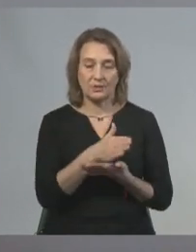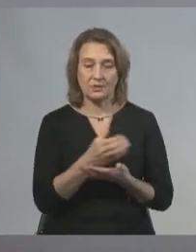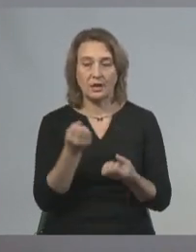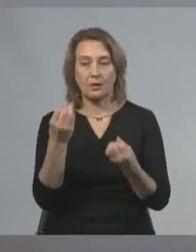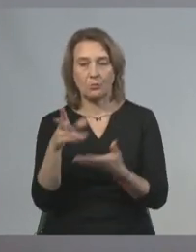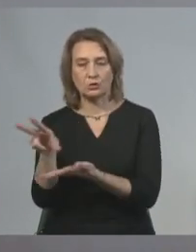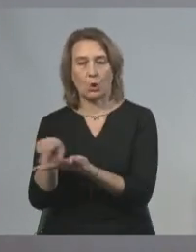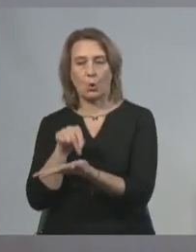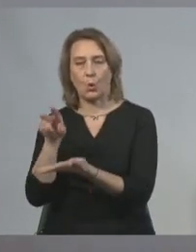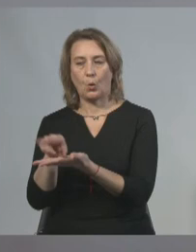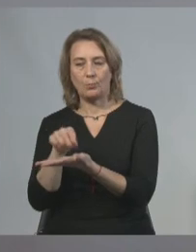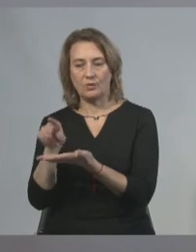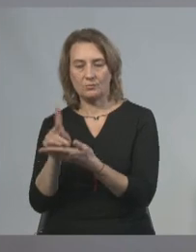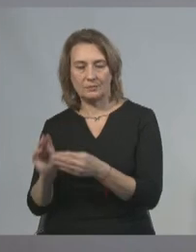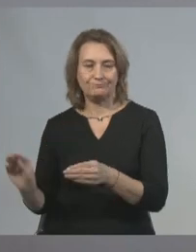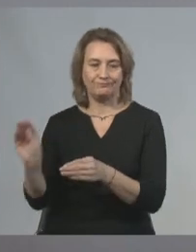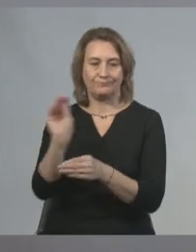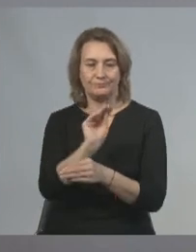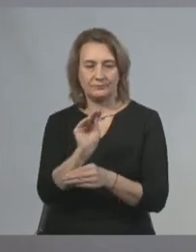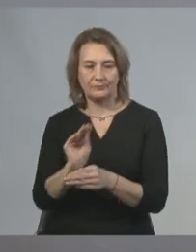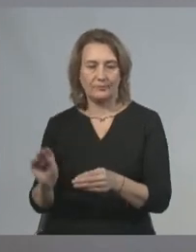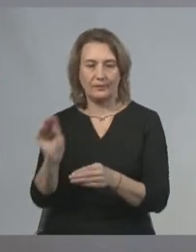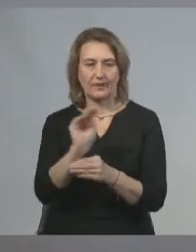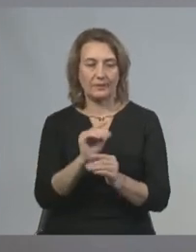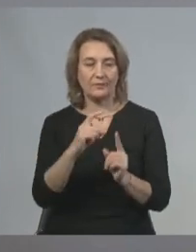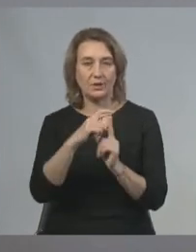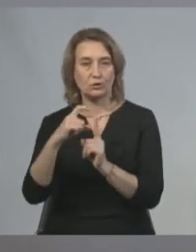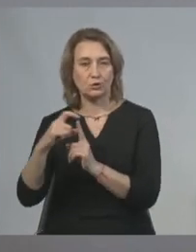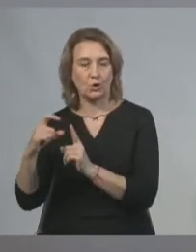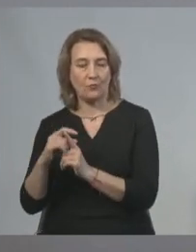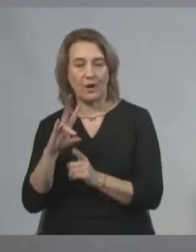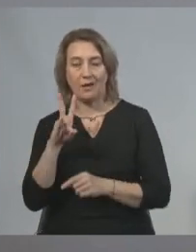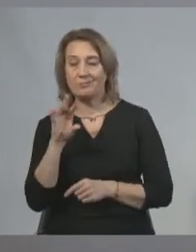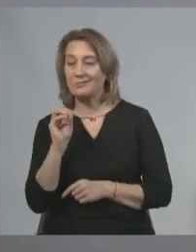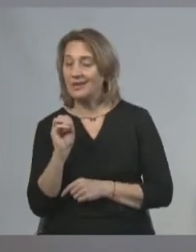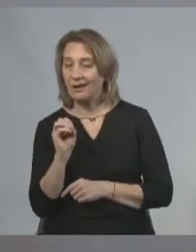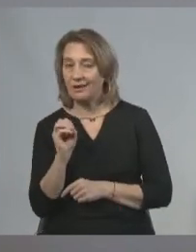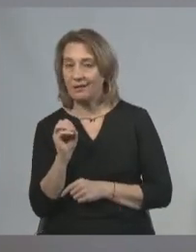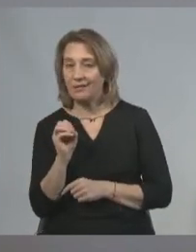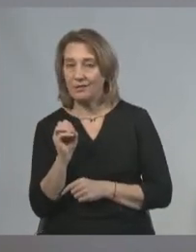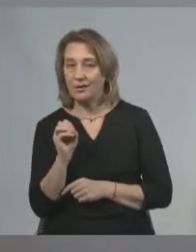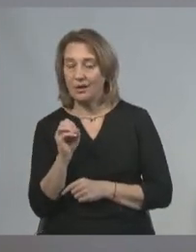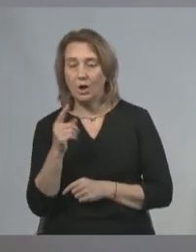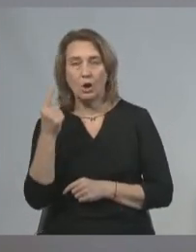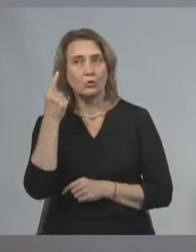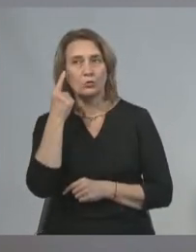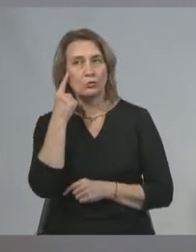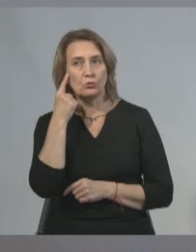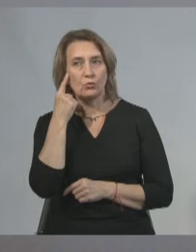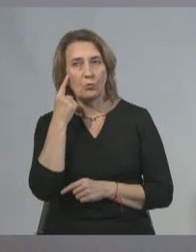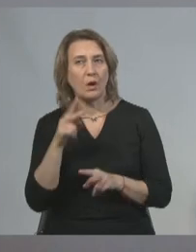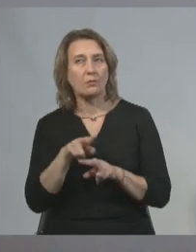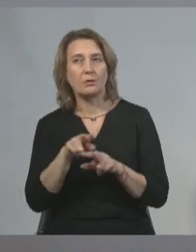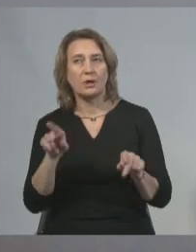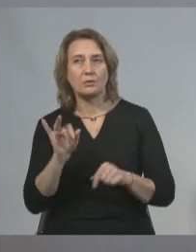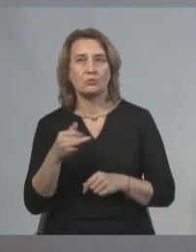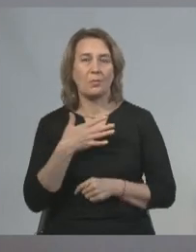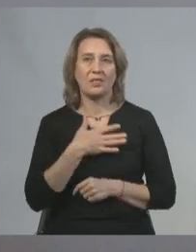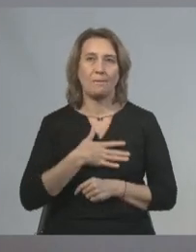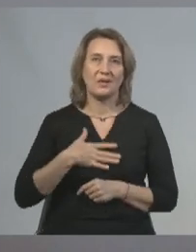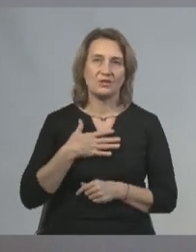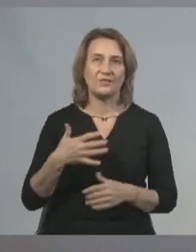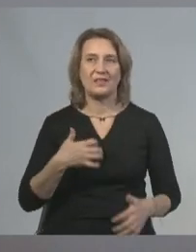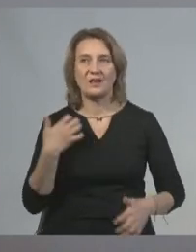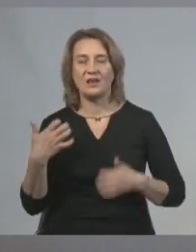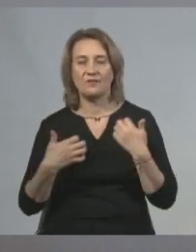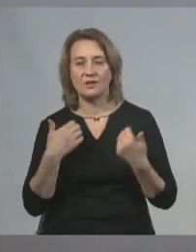women or a woman who who was subjected by the violence um this case from ukraine remind me on one case